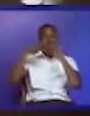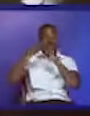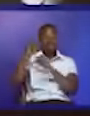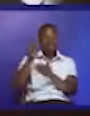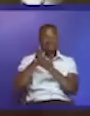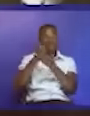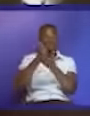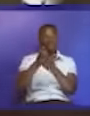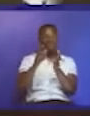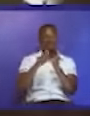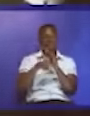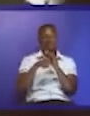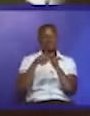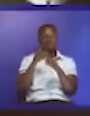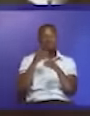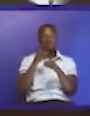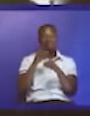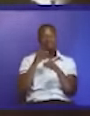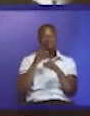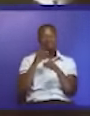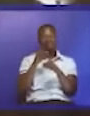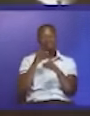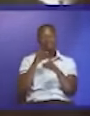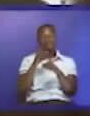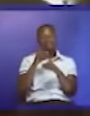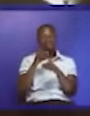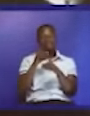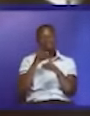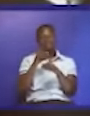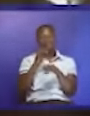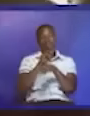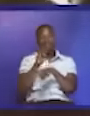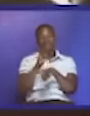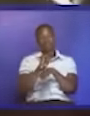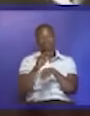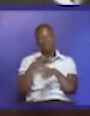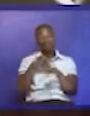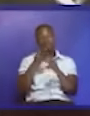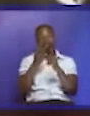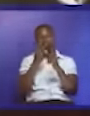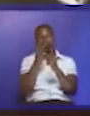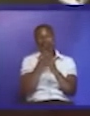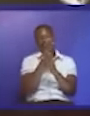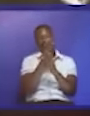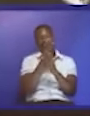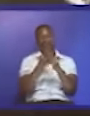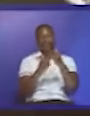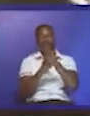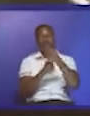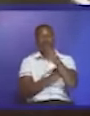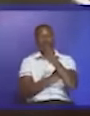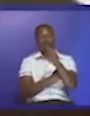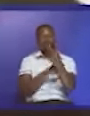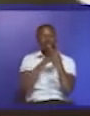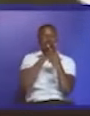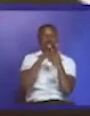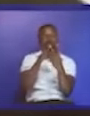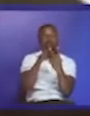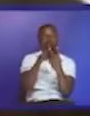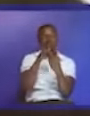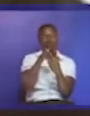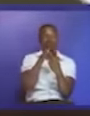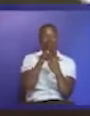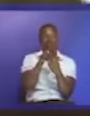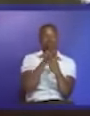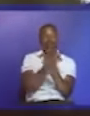the ministry of the watcher is predicated upon two foundations. Please write if you're writing. Number one, your love